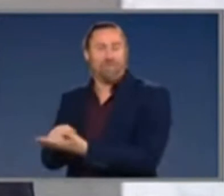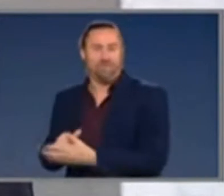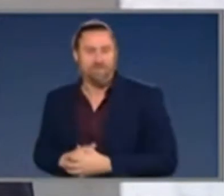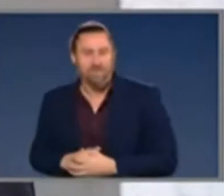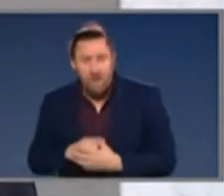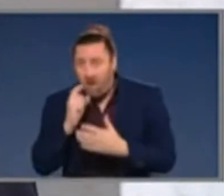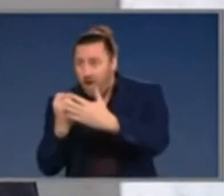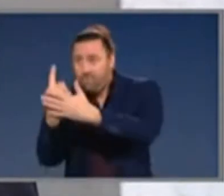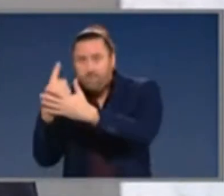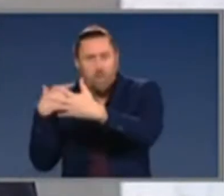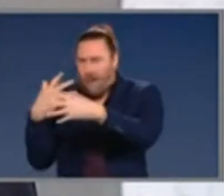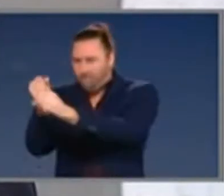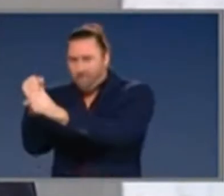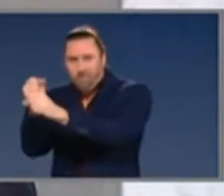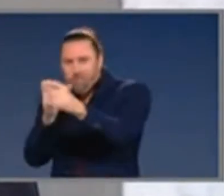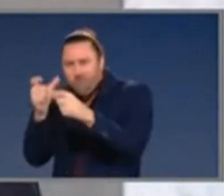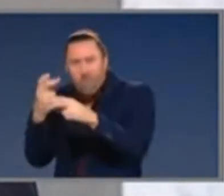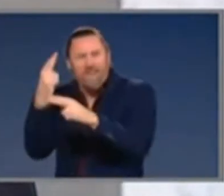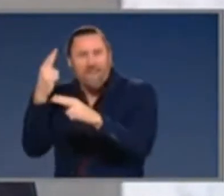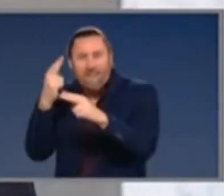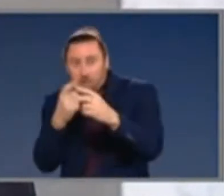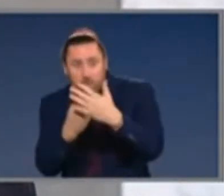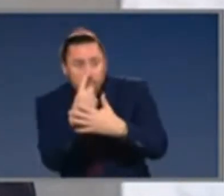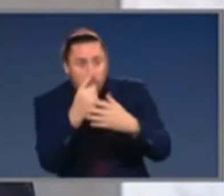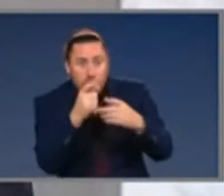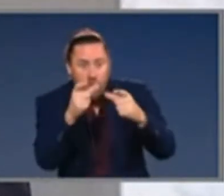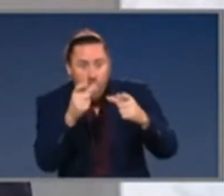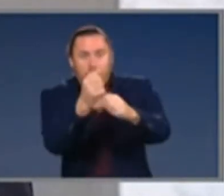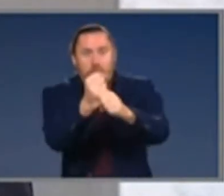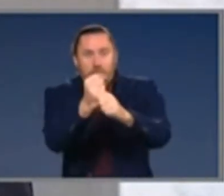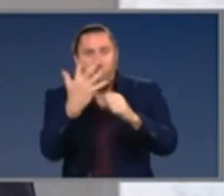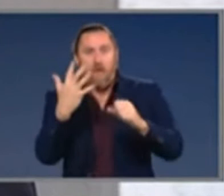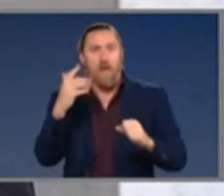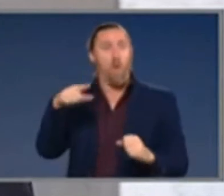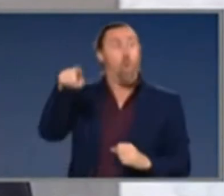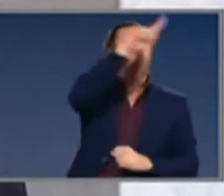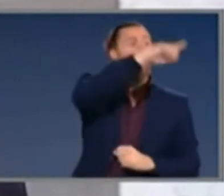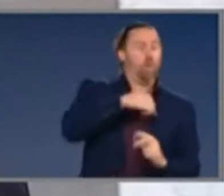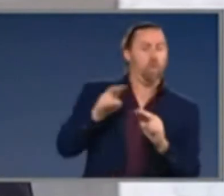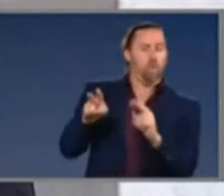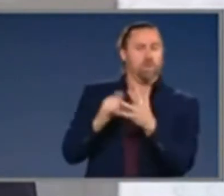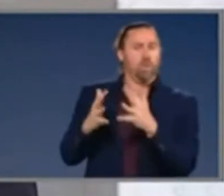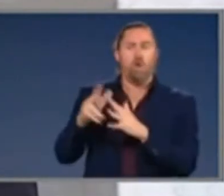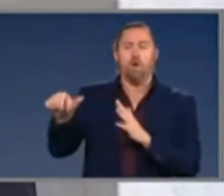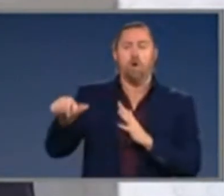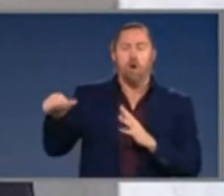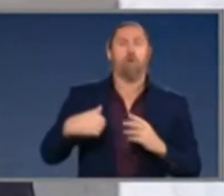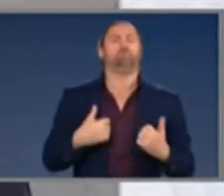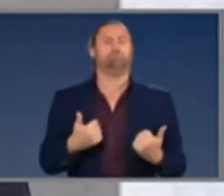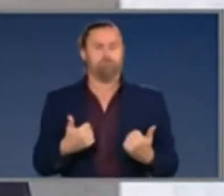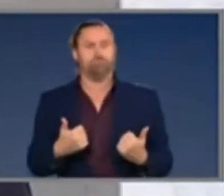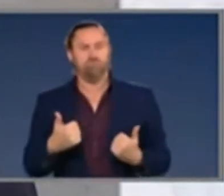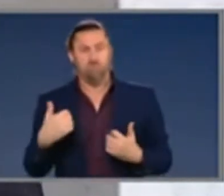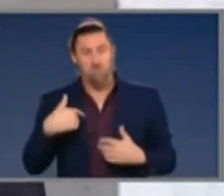get on top of those quickly should give all of the country great encouragement that it is not an inevitable